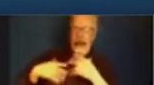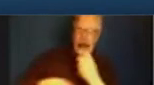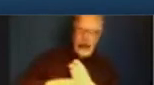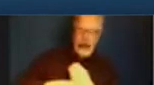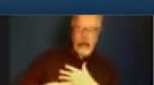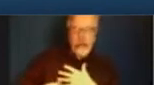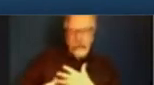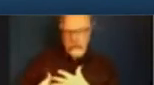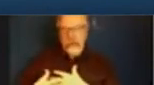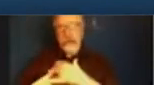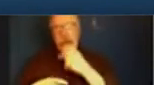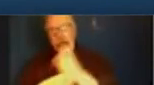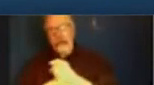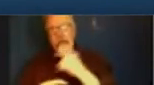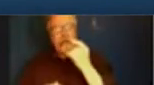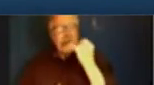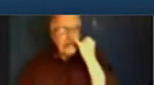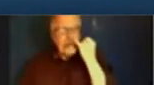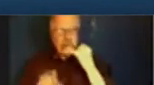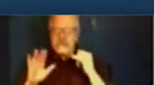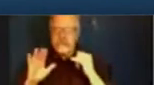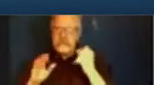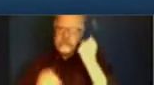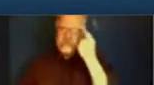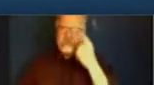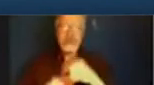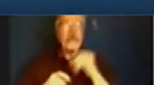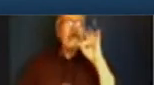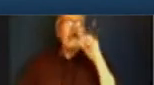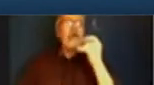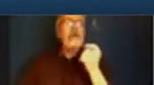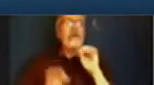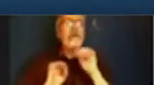illness that you can manage at home, do so.